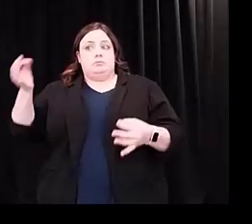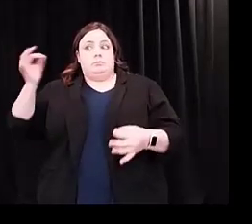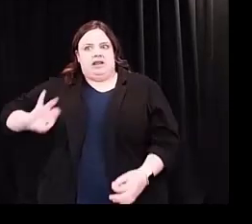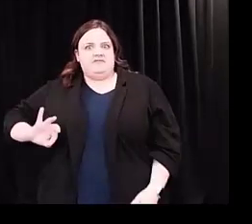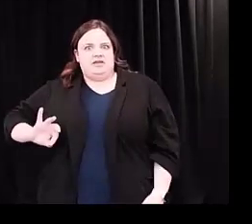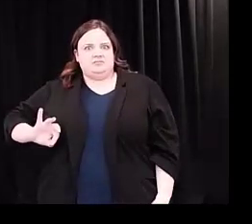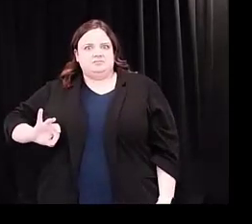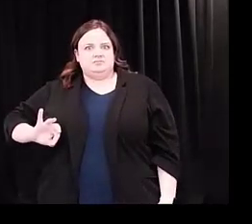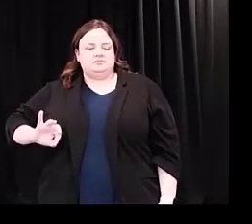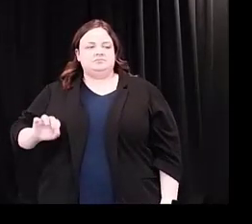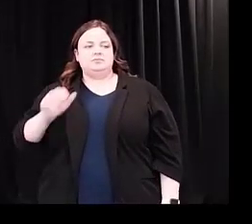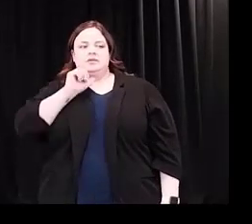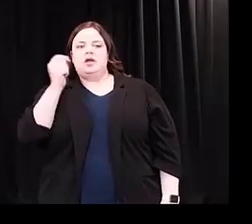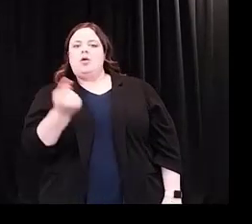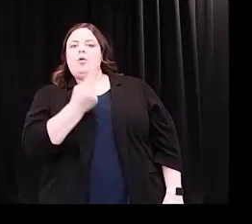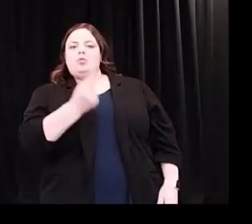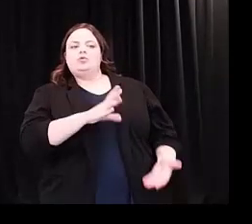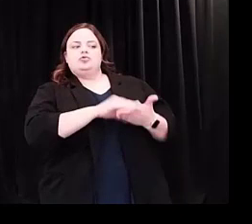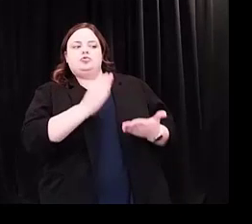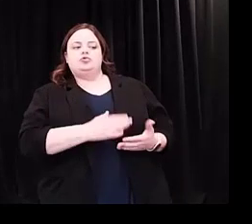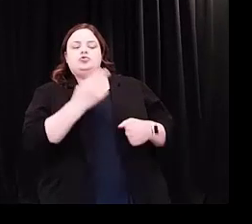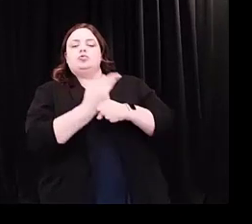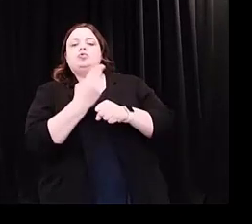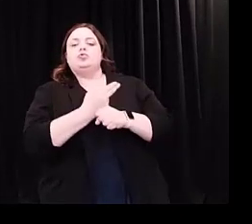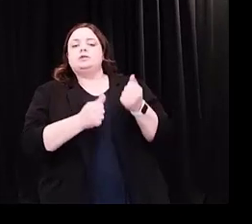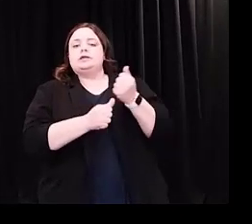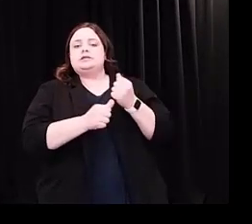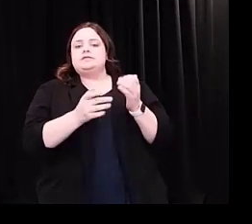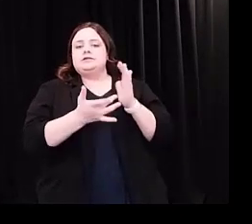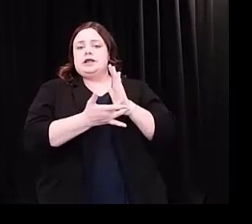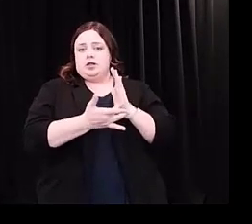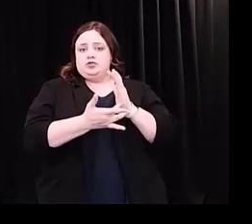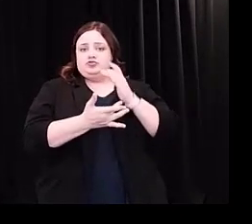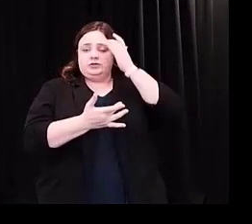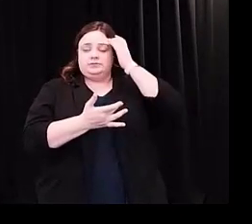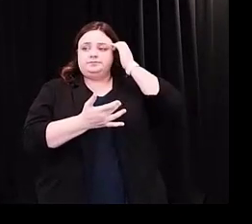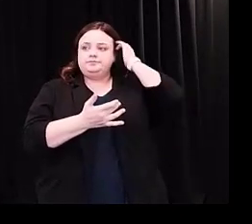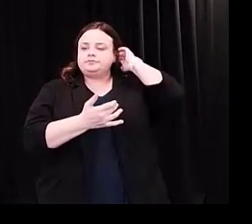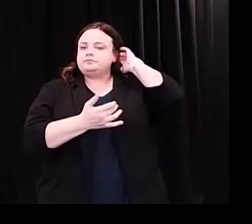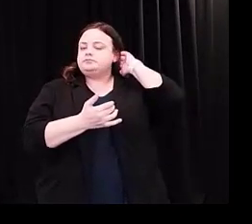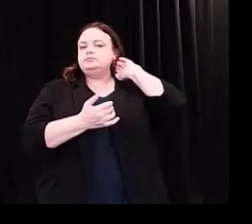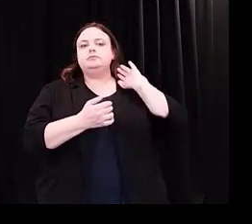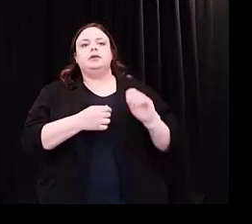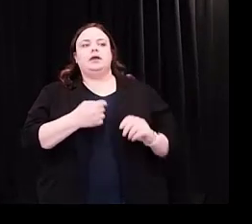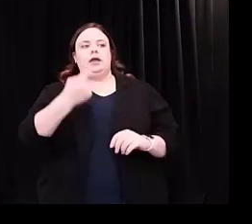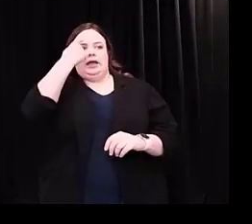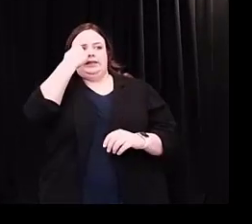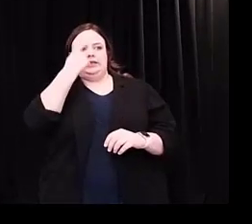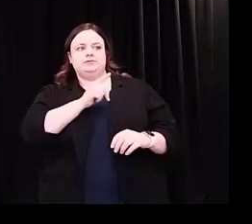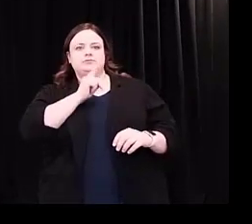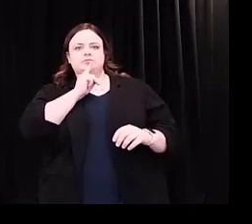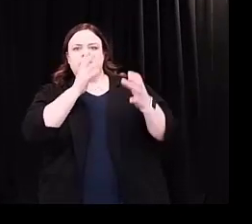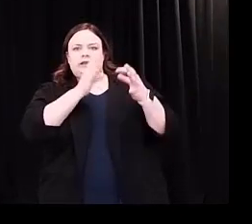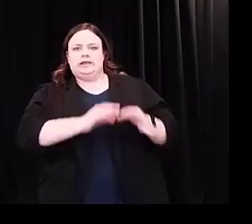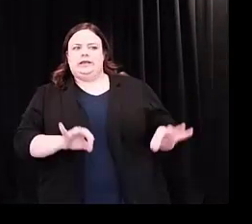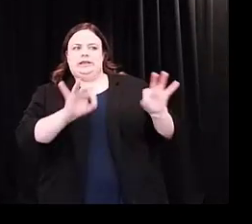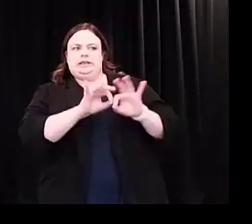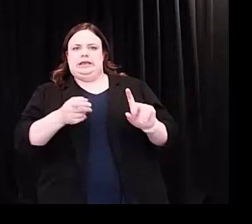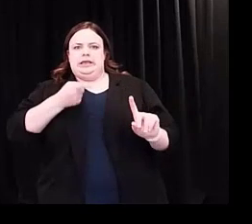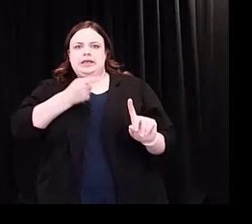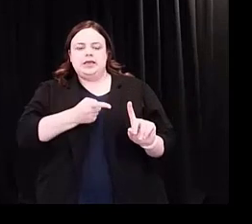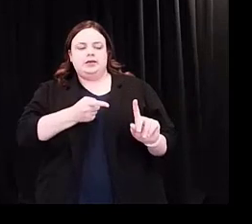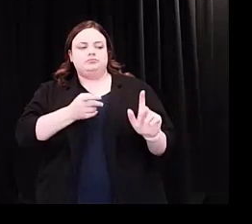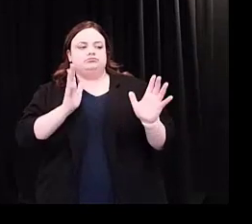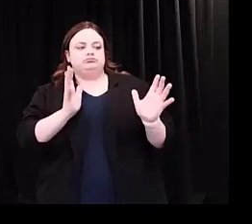not just those that were using assistive technology. And I think that it's really the key is kind of to talk to